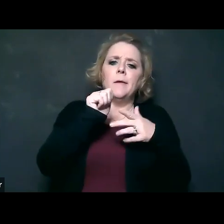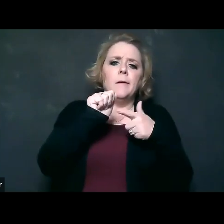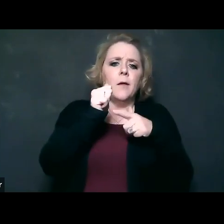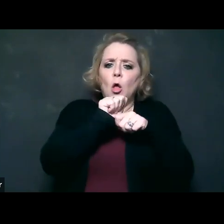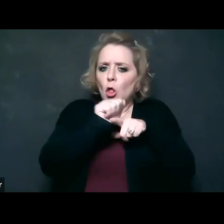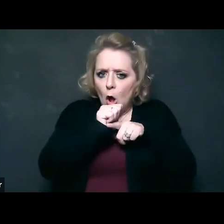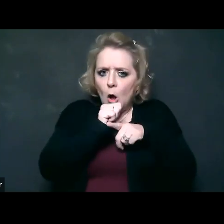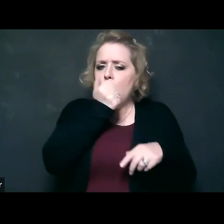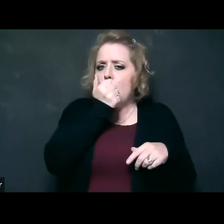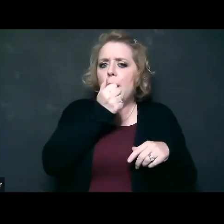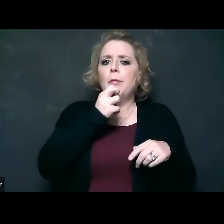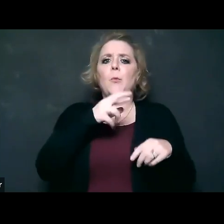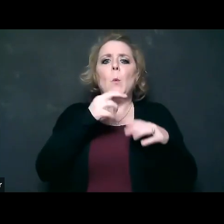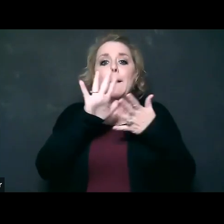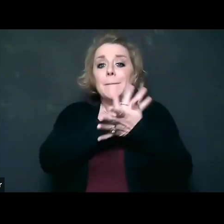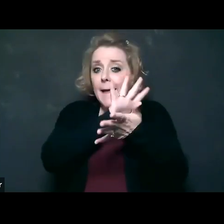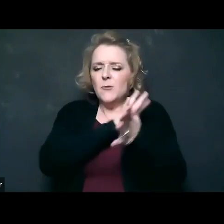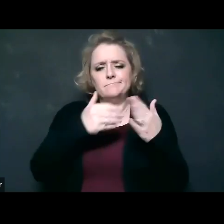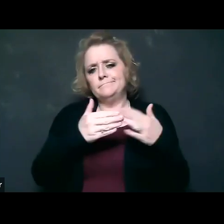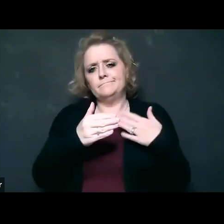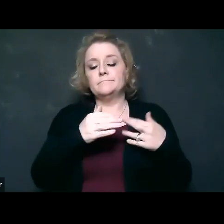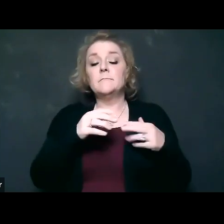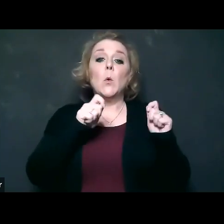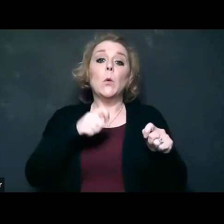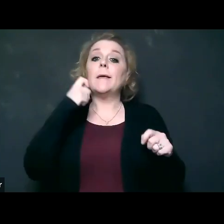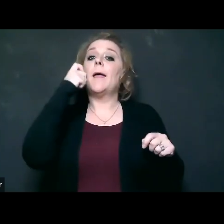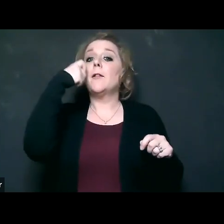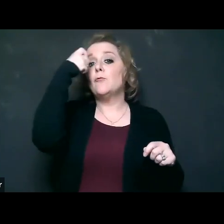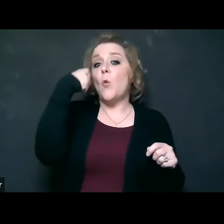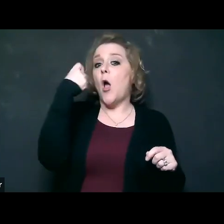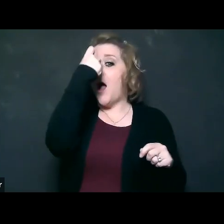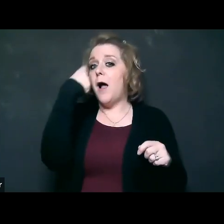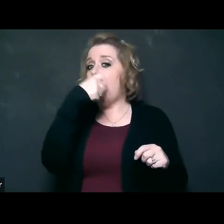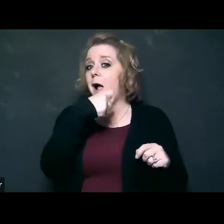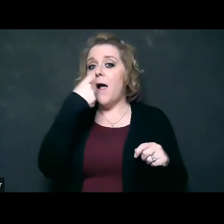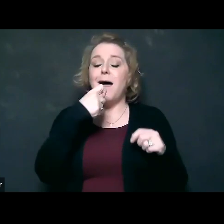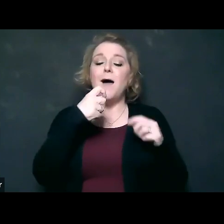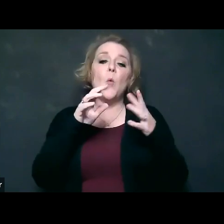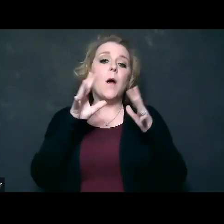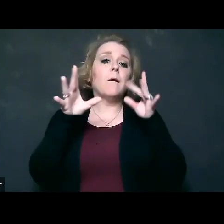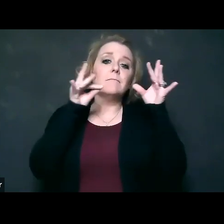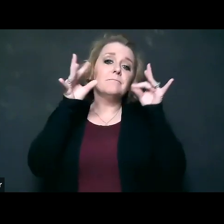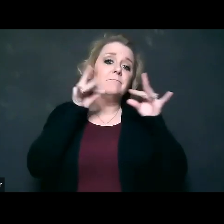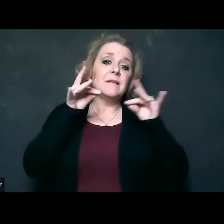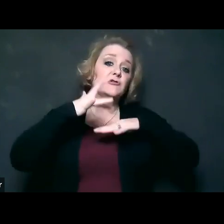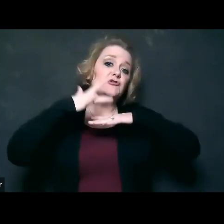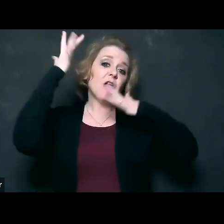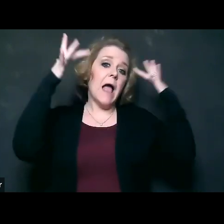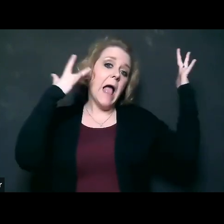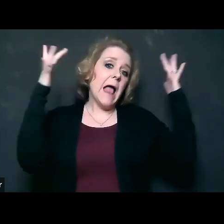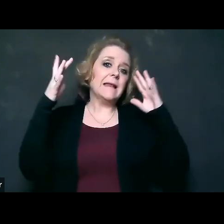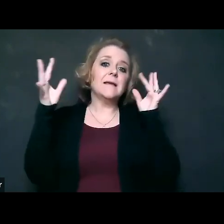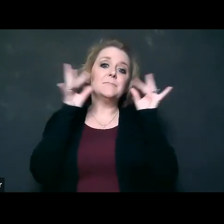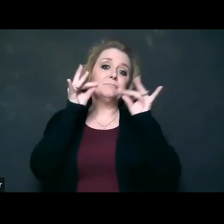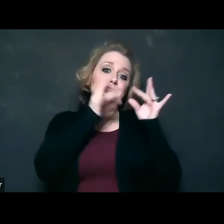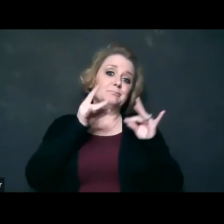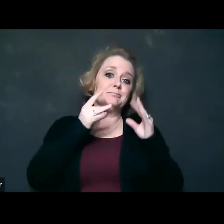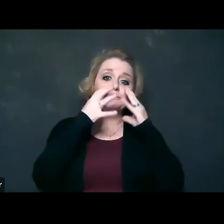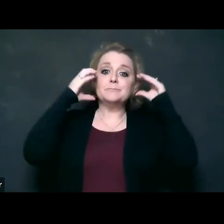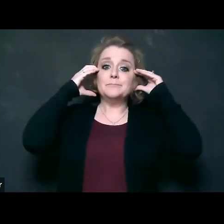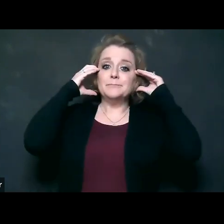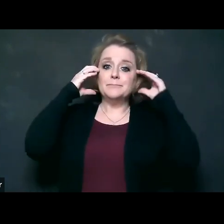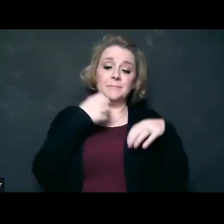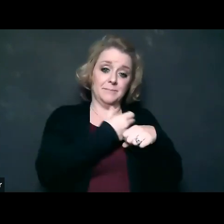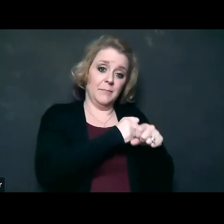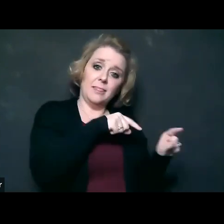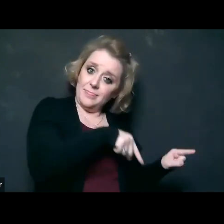you can make them fun, that you can take a marker and you can bedazzle these masks. That can be their fun item to do with that, making it a fun